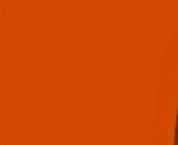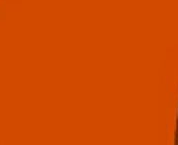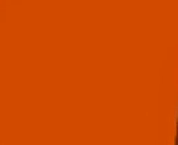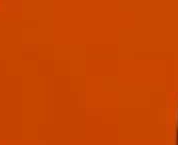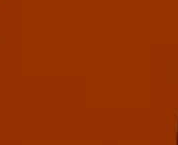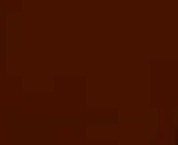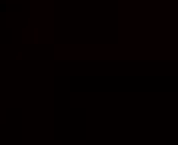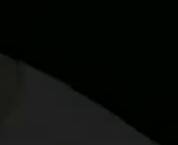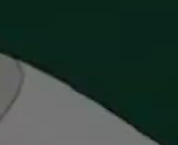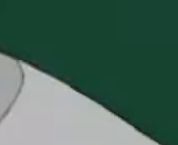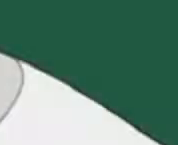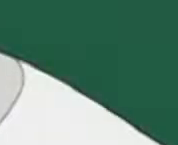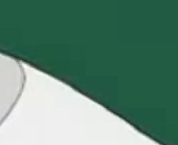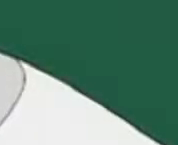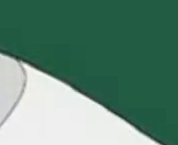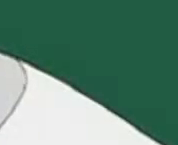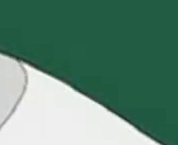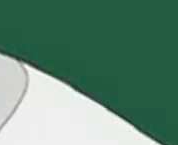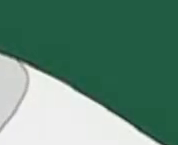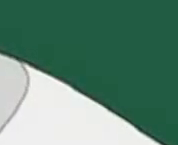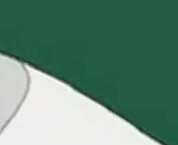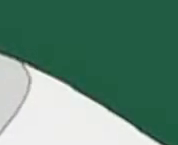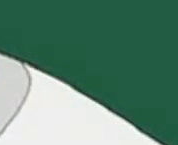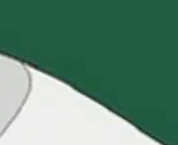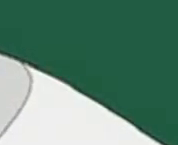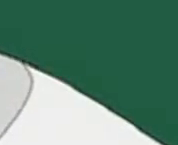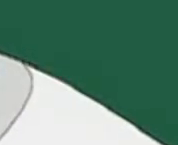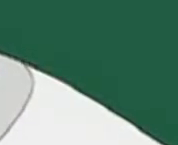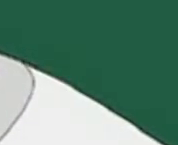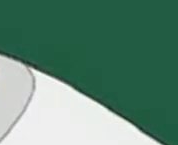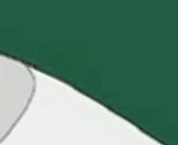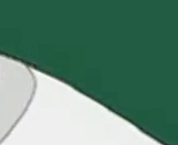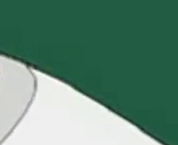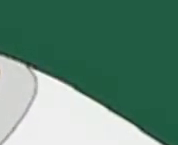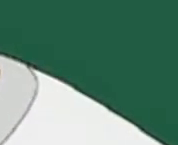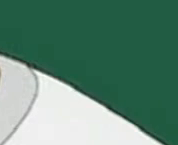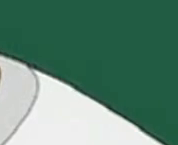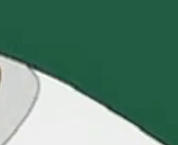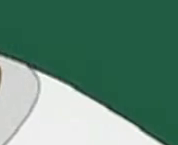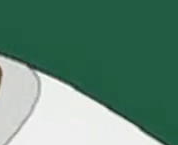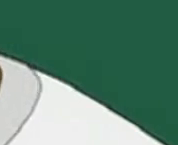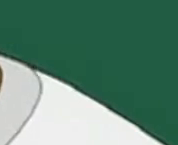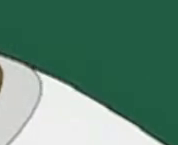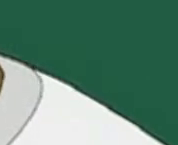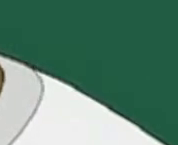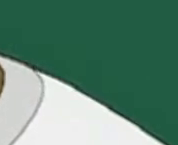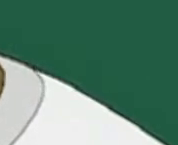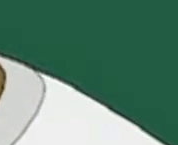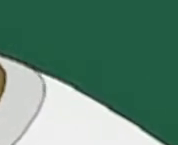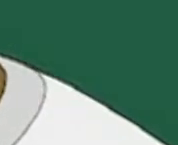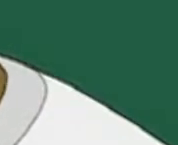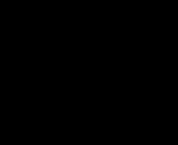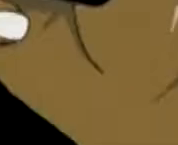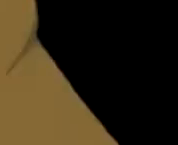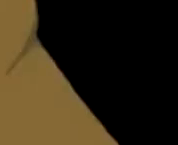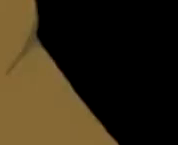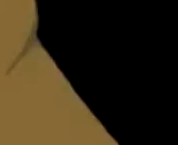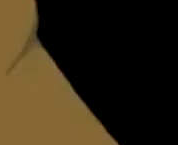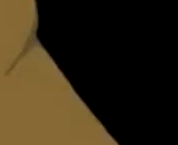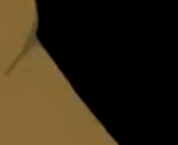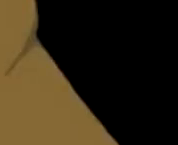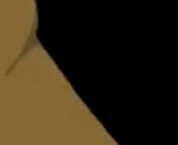to prosper you and not to harm you. Plans to give you hope and a future. To